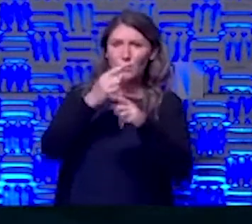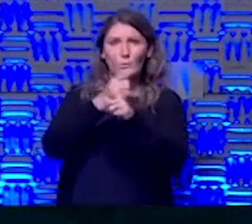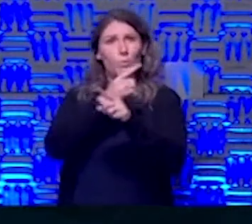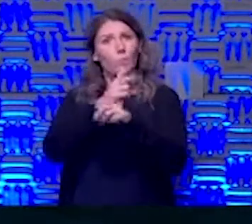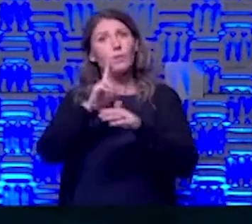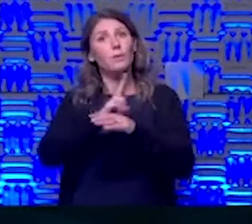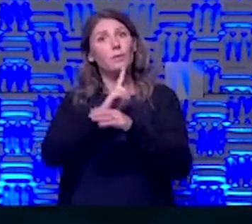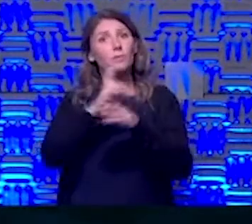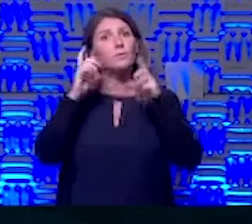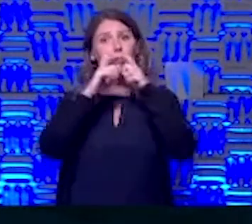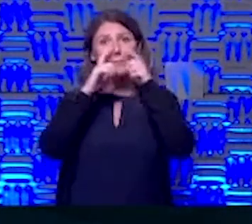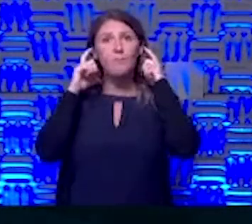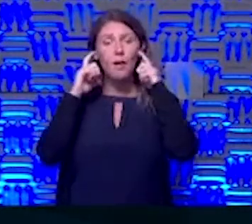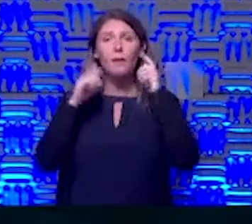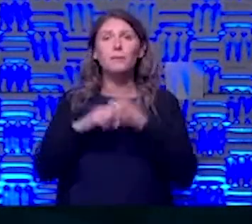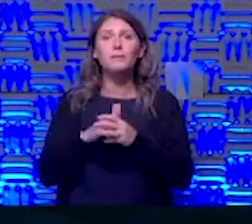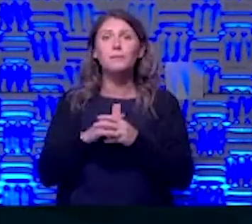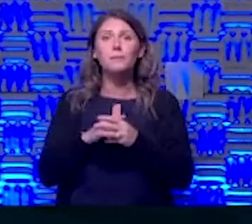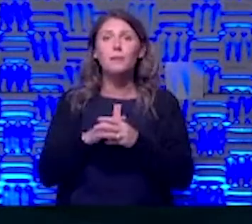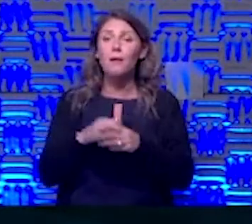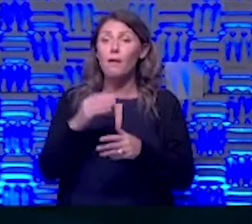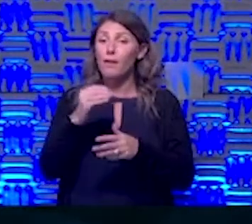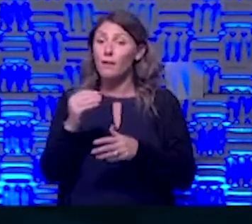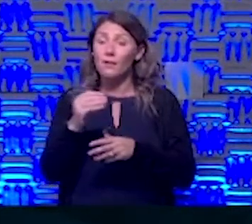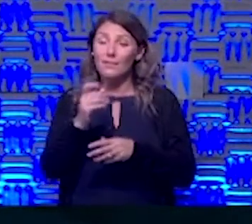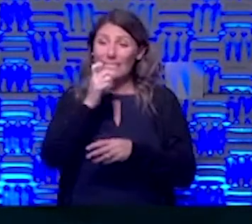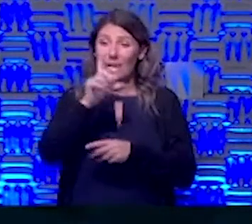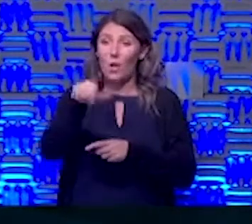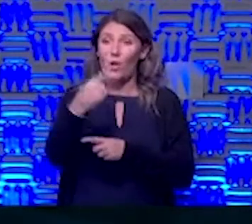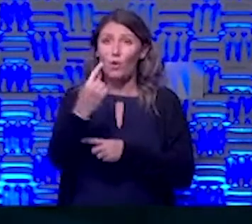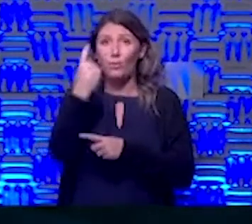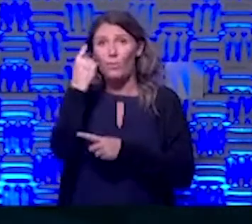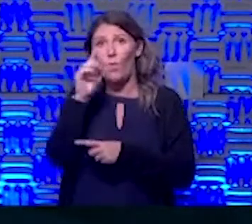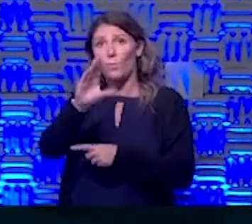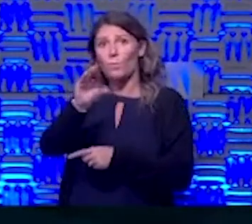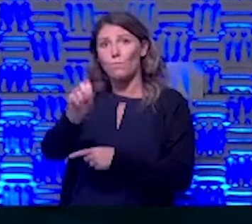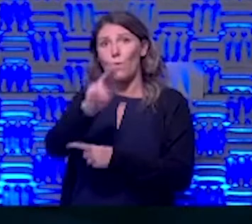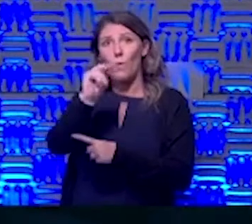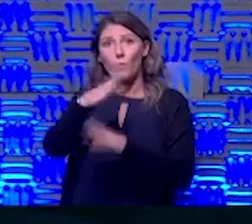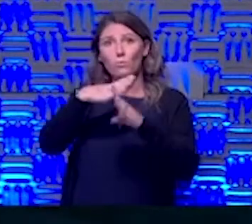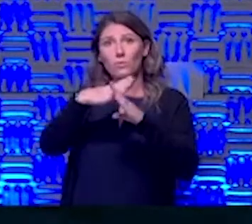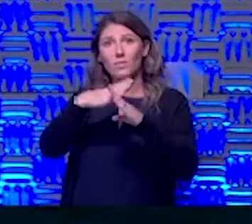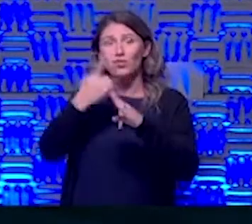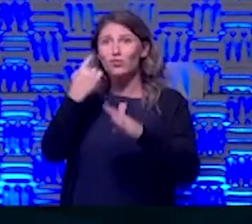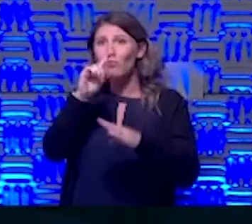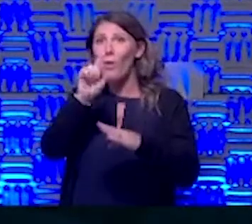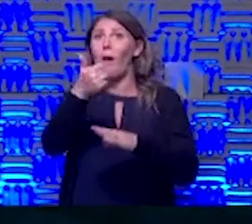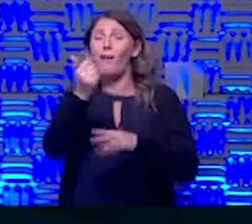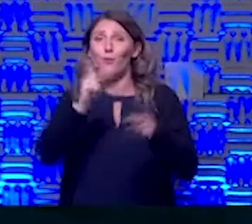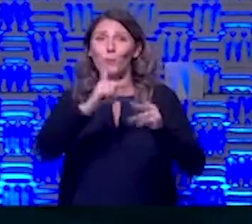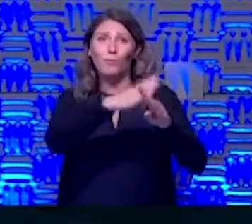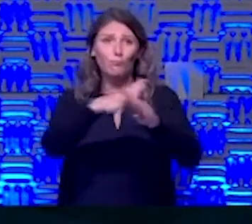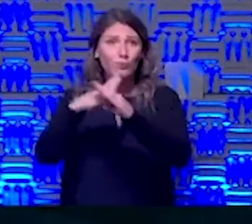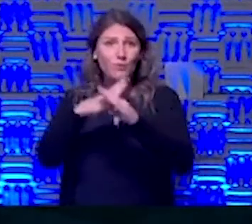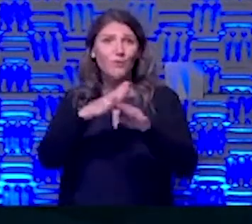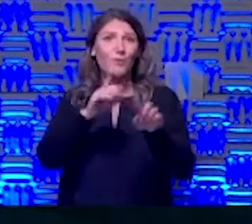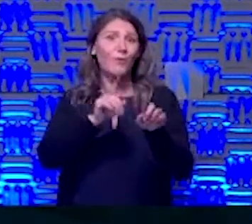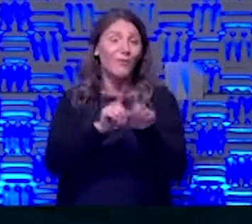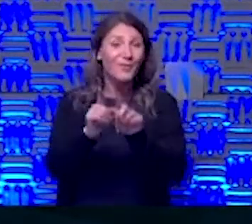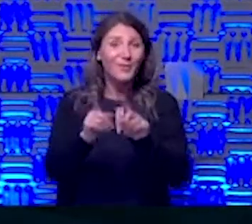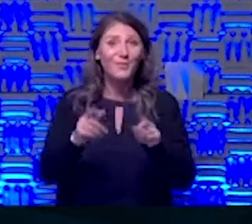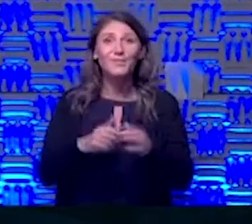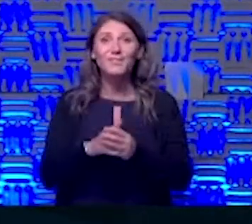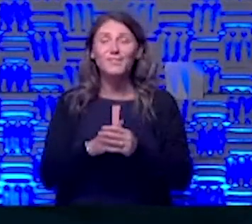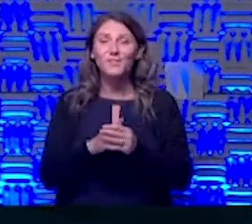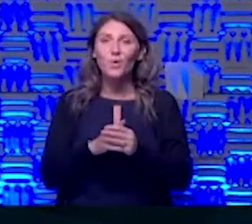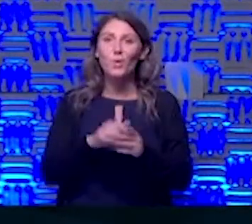and drill into them. It is not only for your own protection, it's for everyone else's protection. So getting that into their